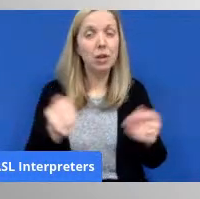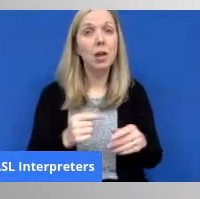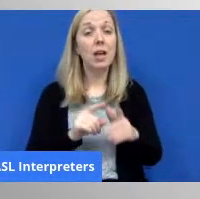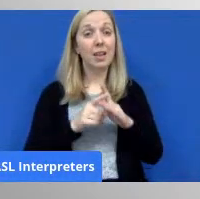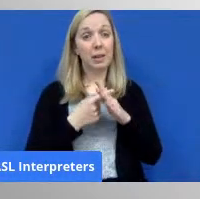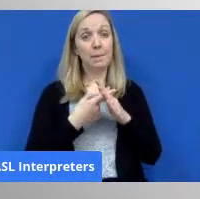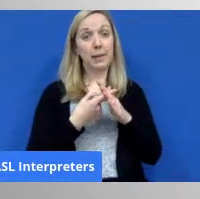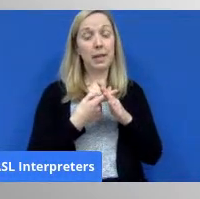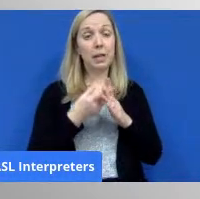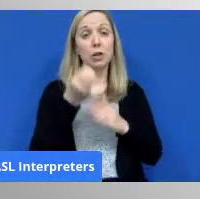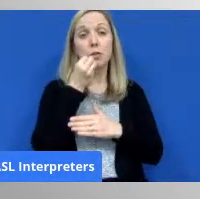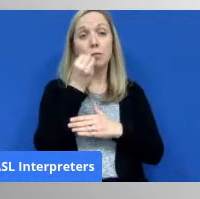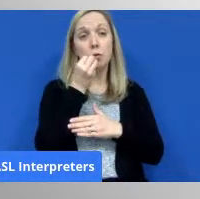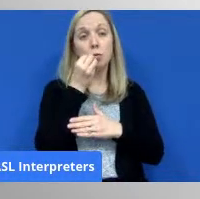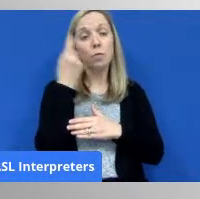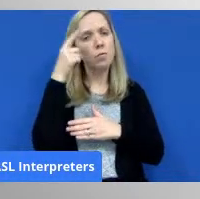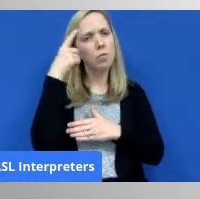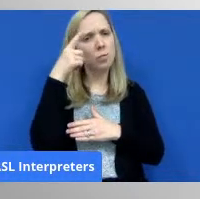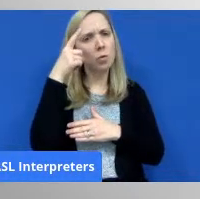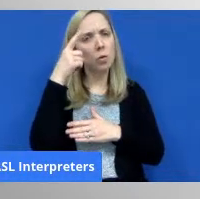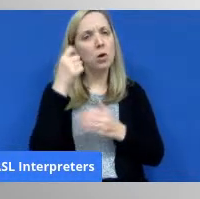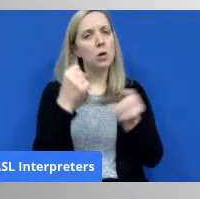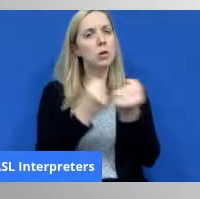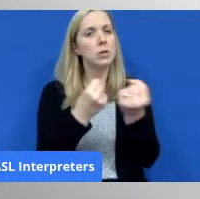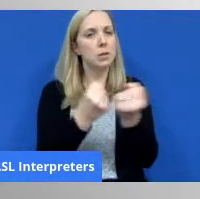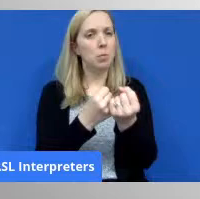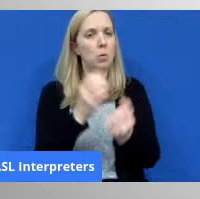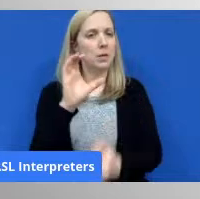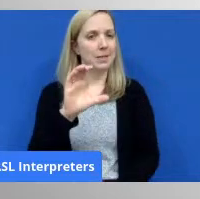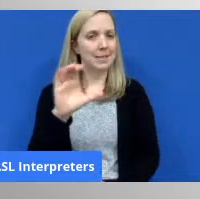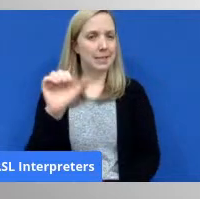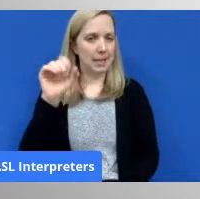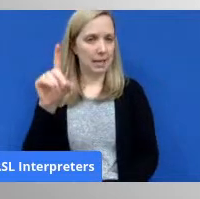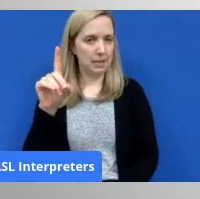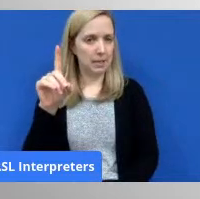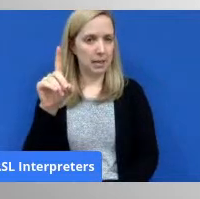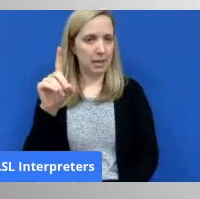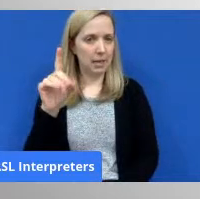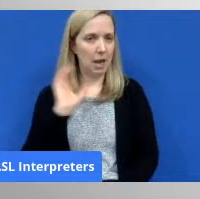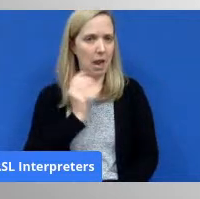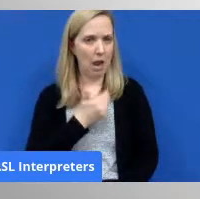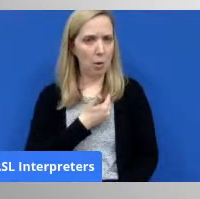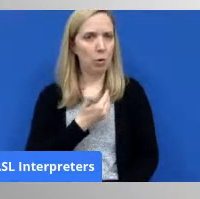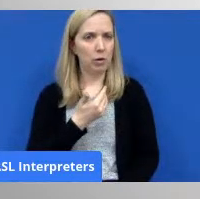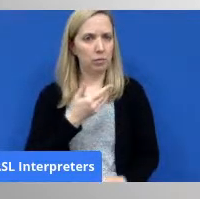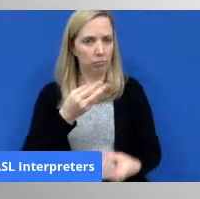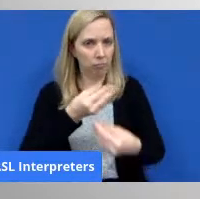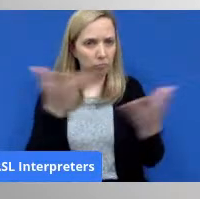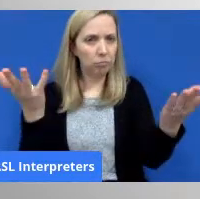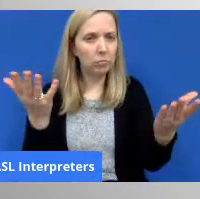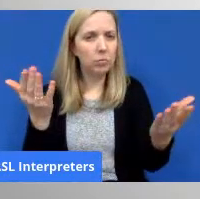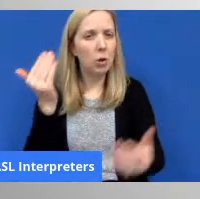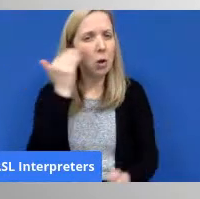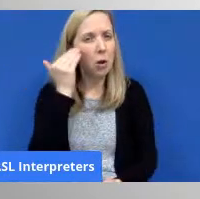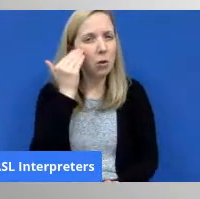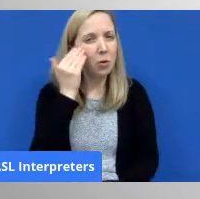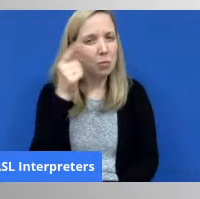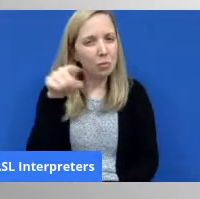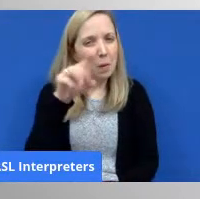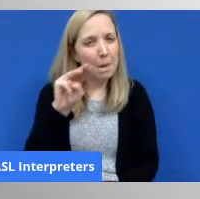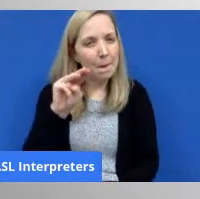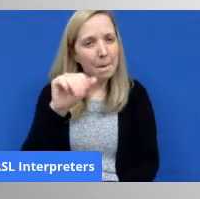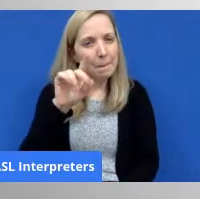to support CCSD efforts. I know many of you are familiar with the work Manny Stone was doing to support